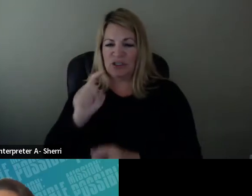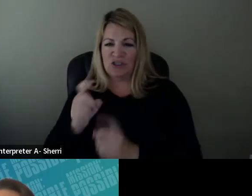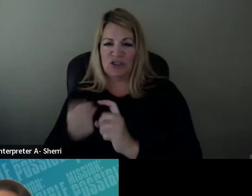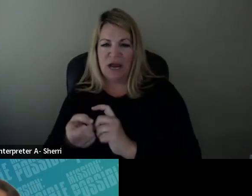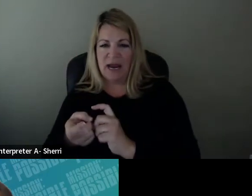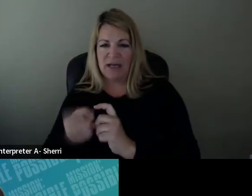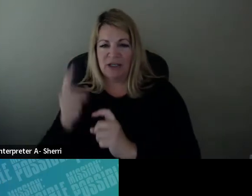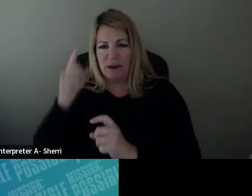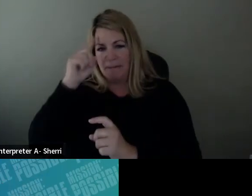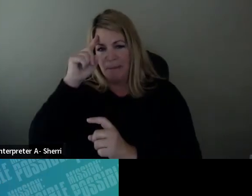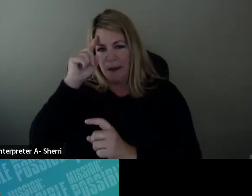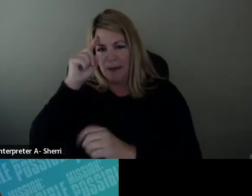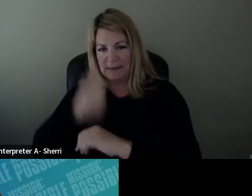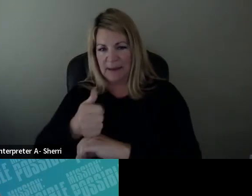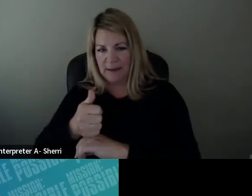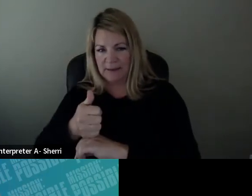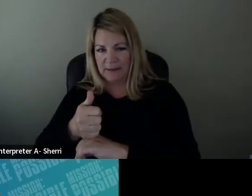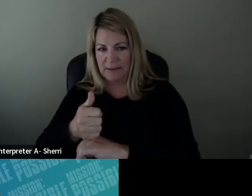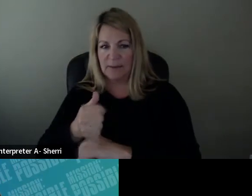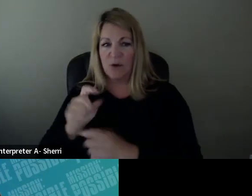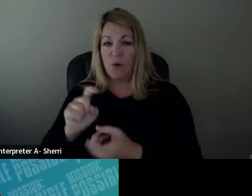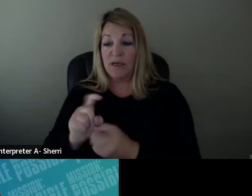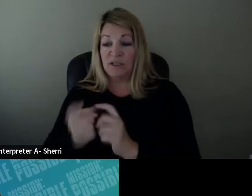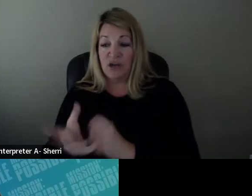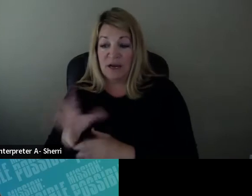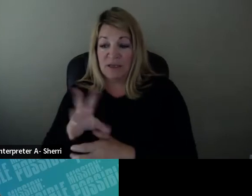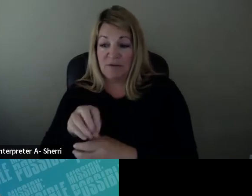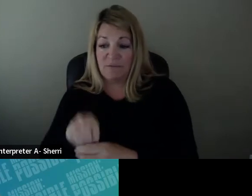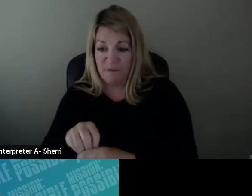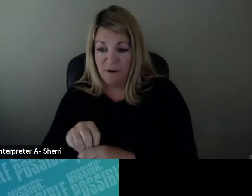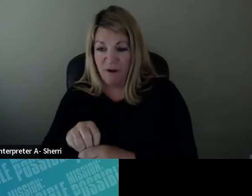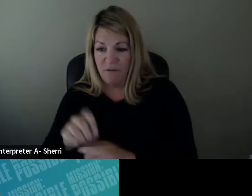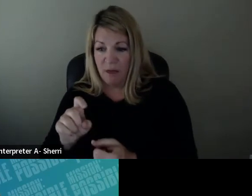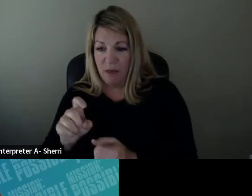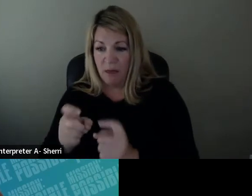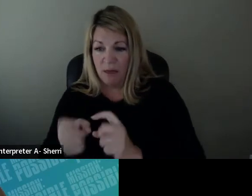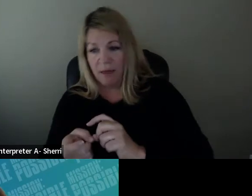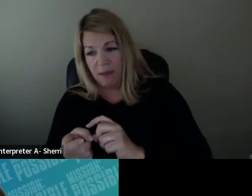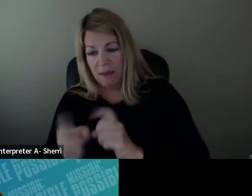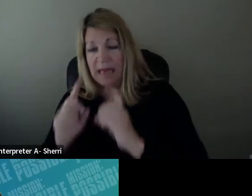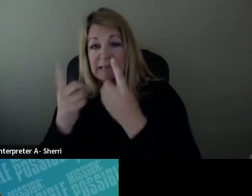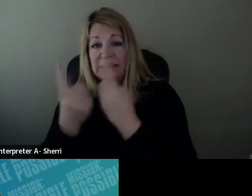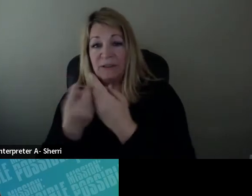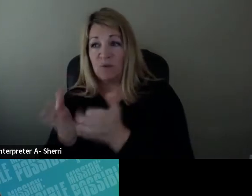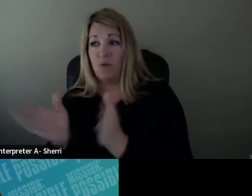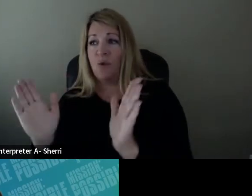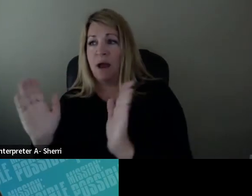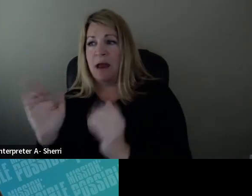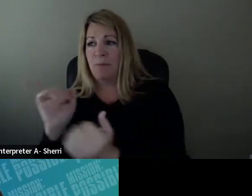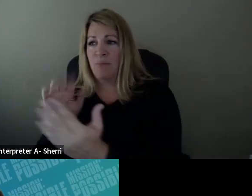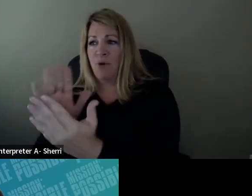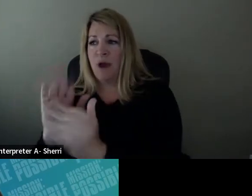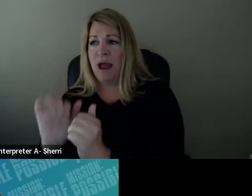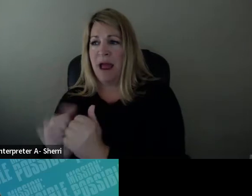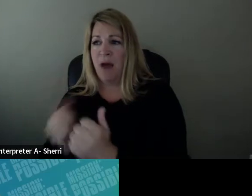mindset. And when change involves such a paradigm shift, a district-wide approach is like how we did it on our first